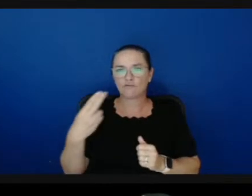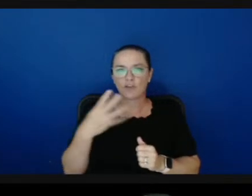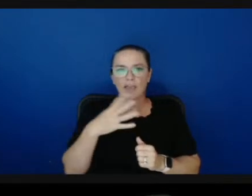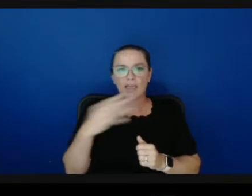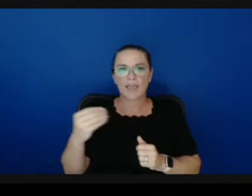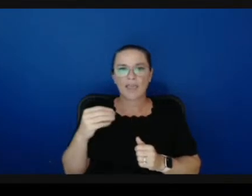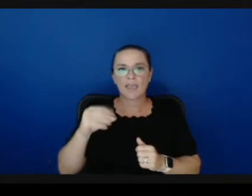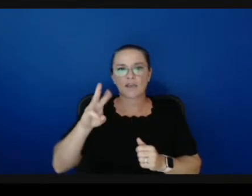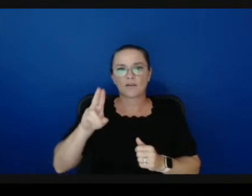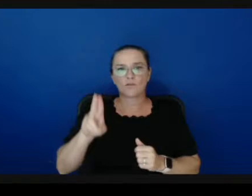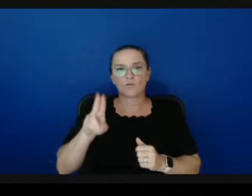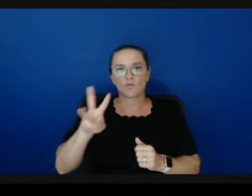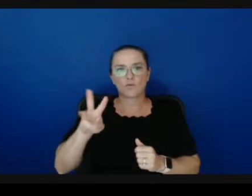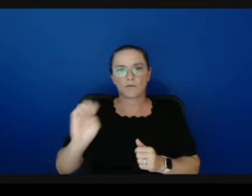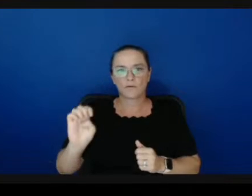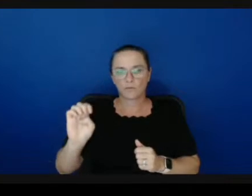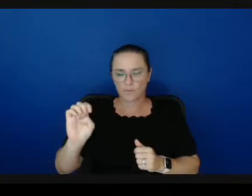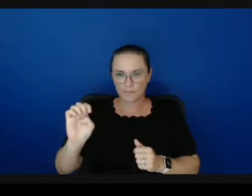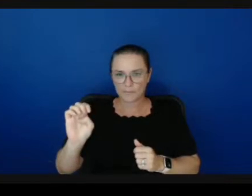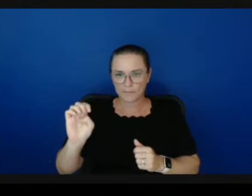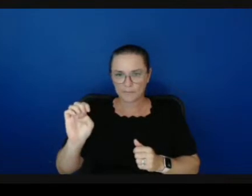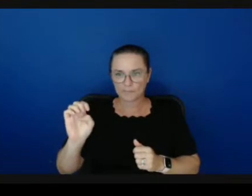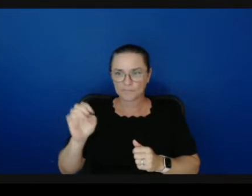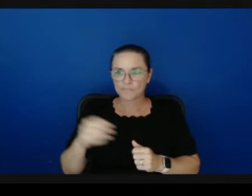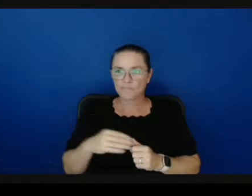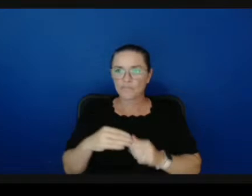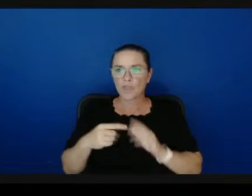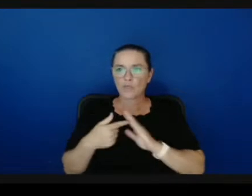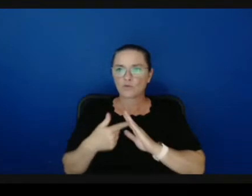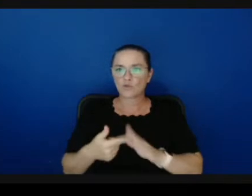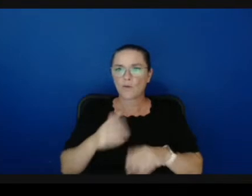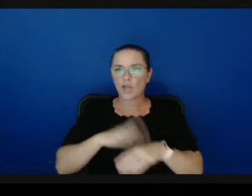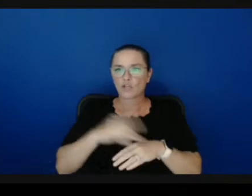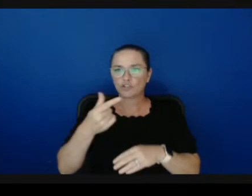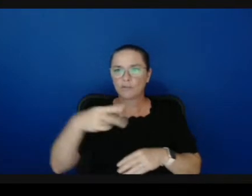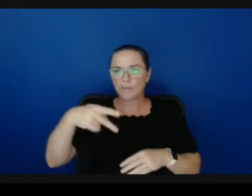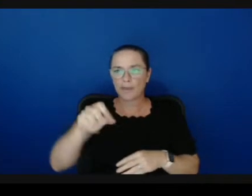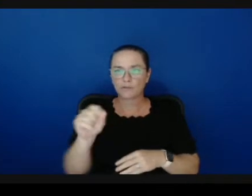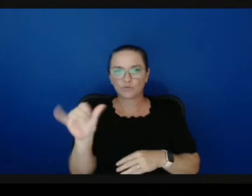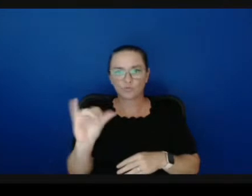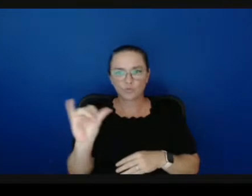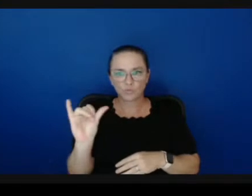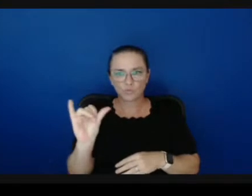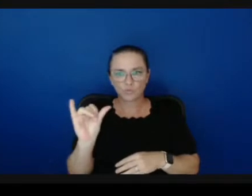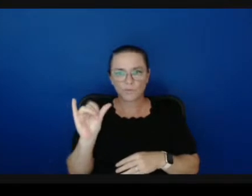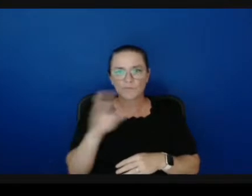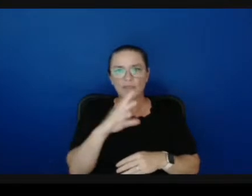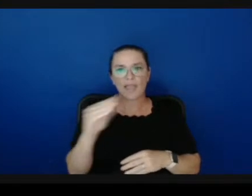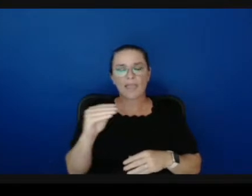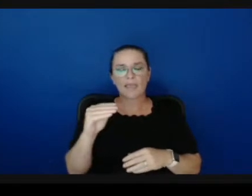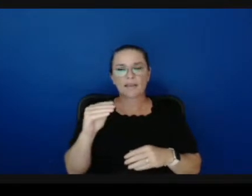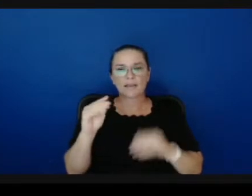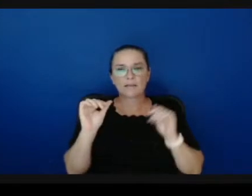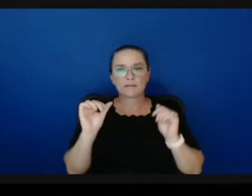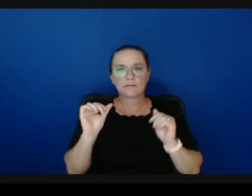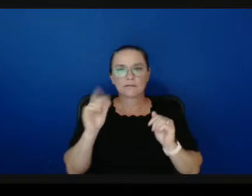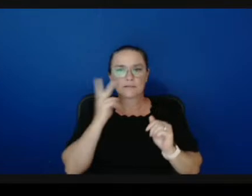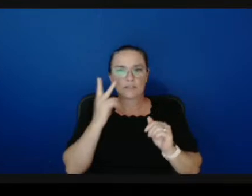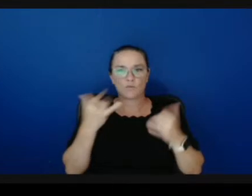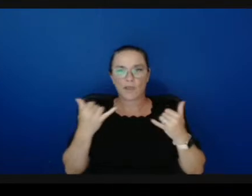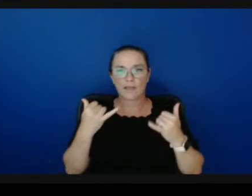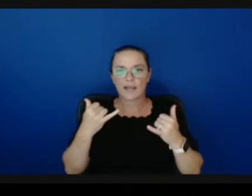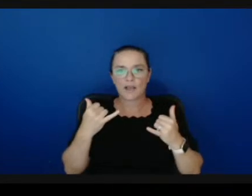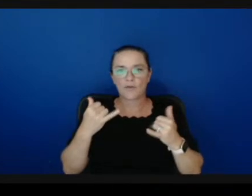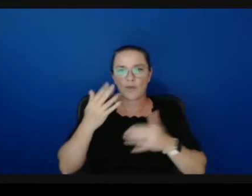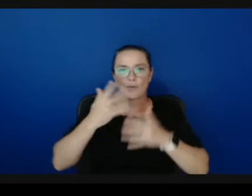at the summit. They're showing that on GPS as well. And they are seeing SO2 emission rate